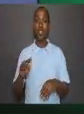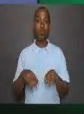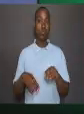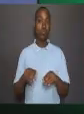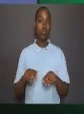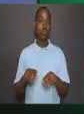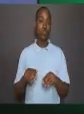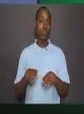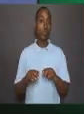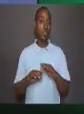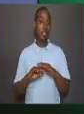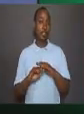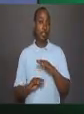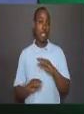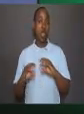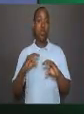low concentration.